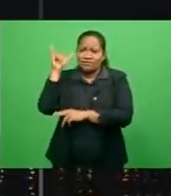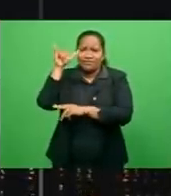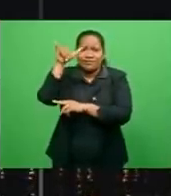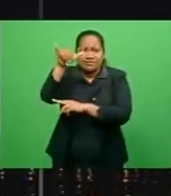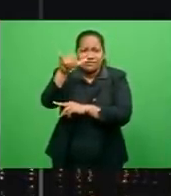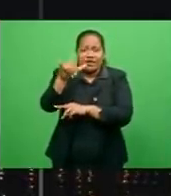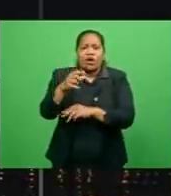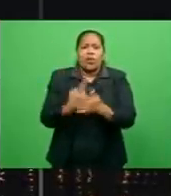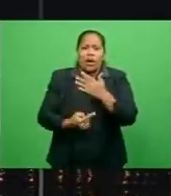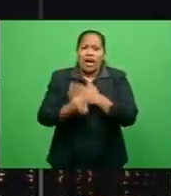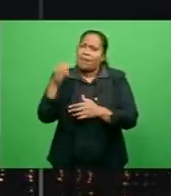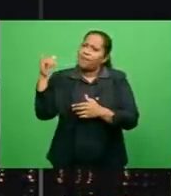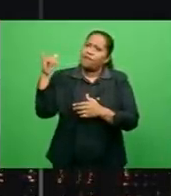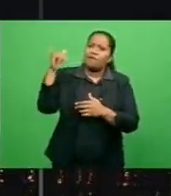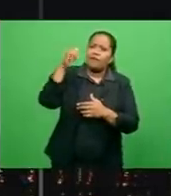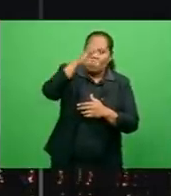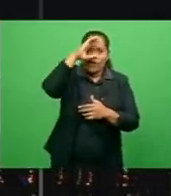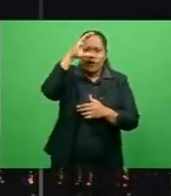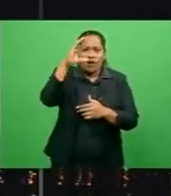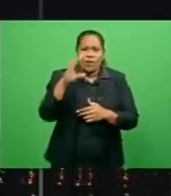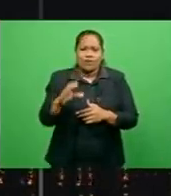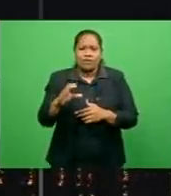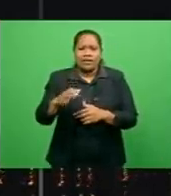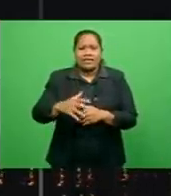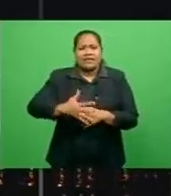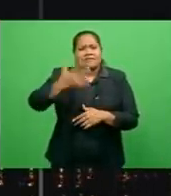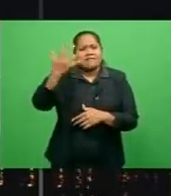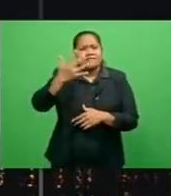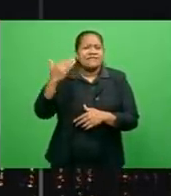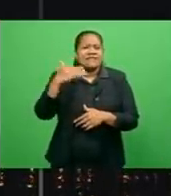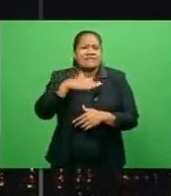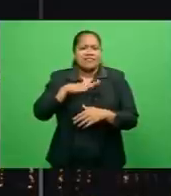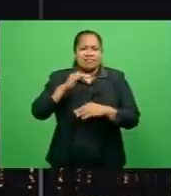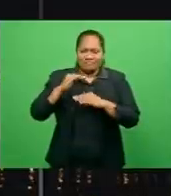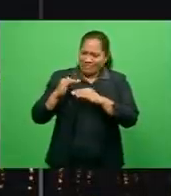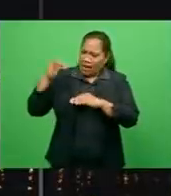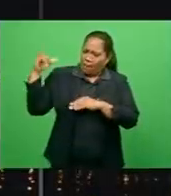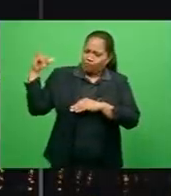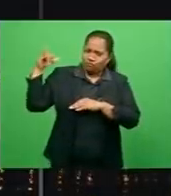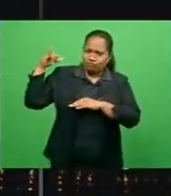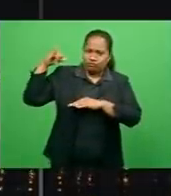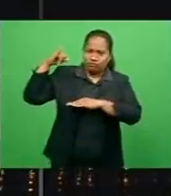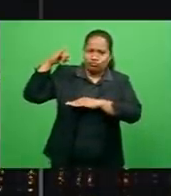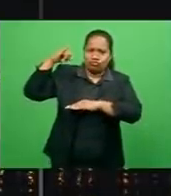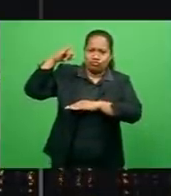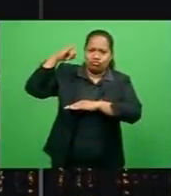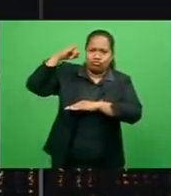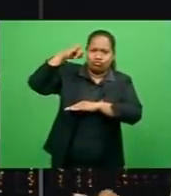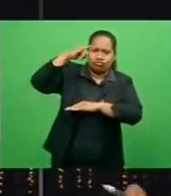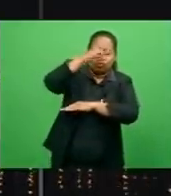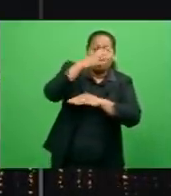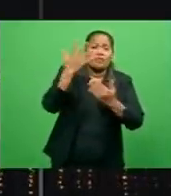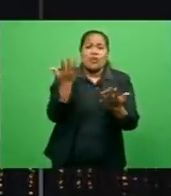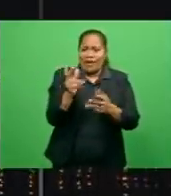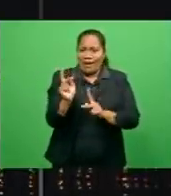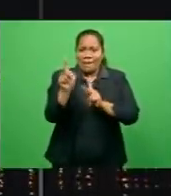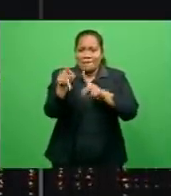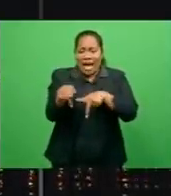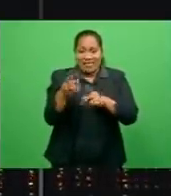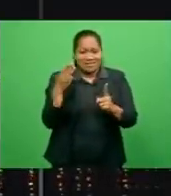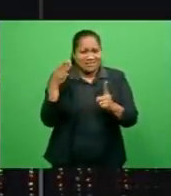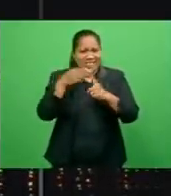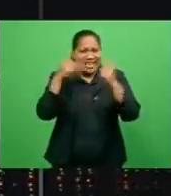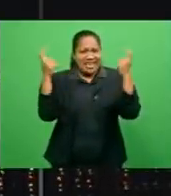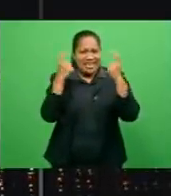skies across the country, flying only 1,500 feet above the ground. It flew over Albert Park, where the main celebrations were held, and